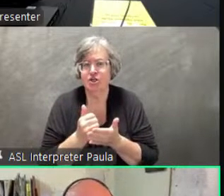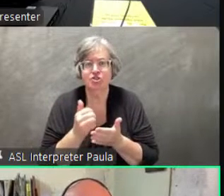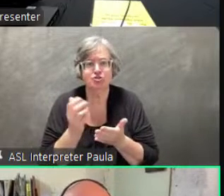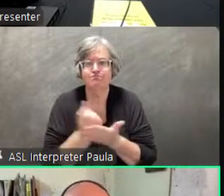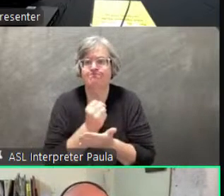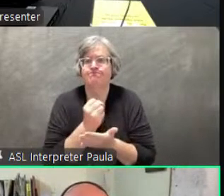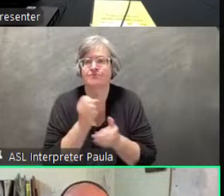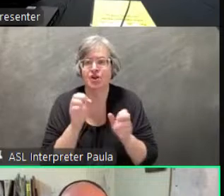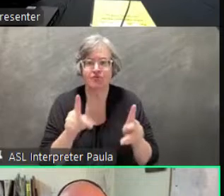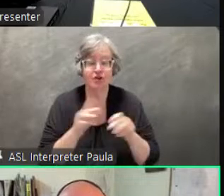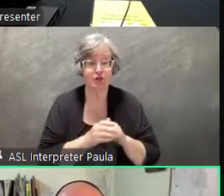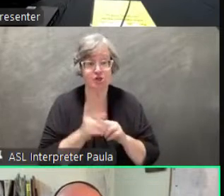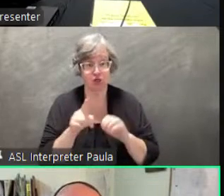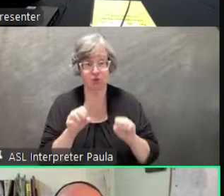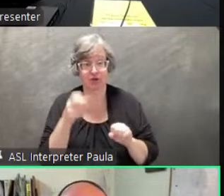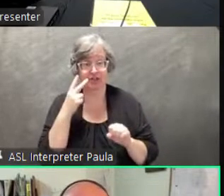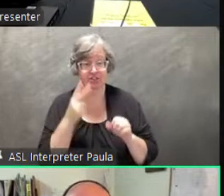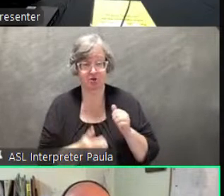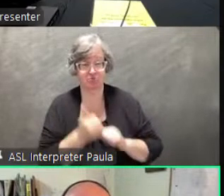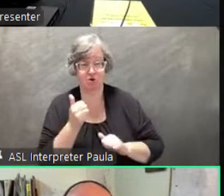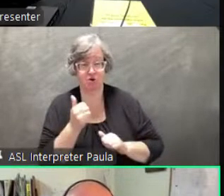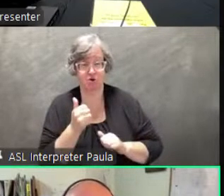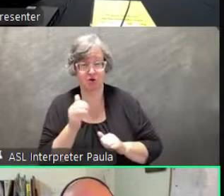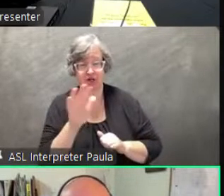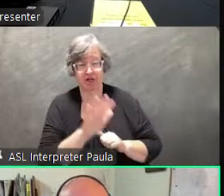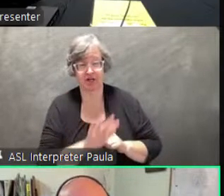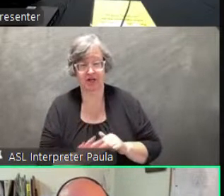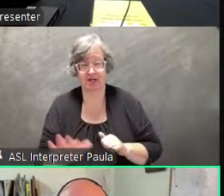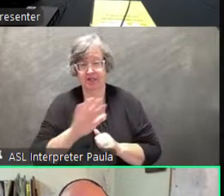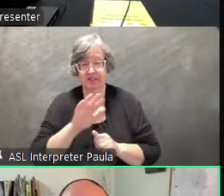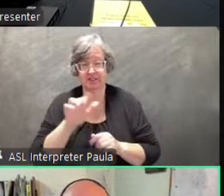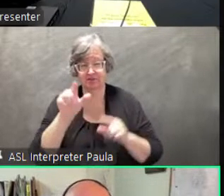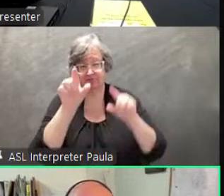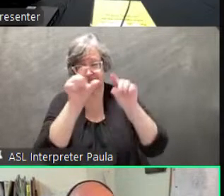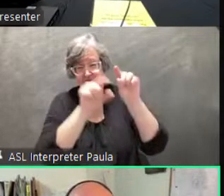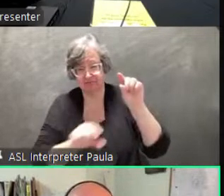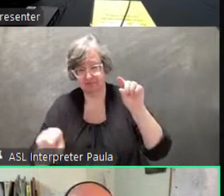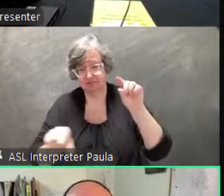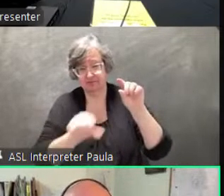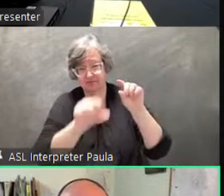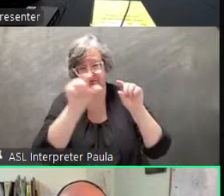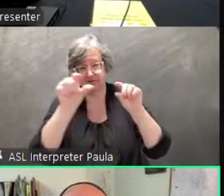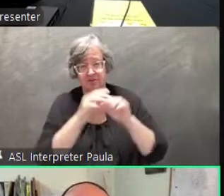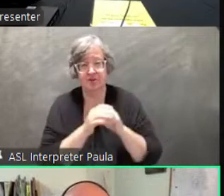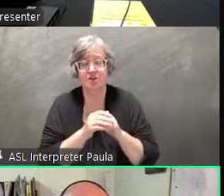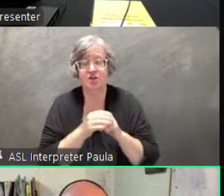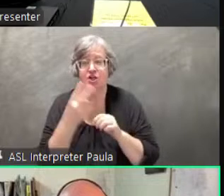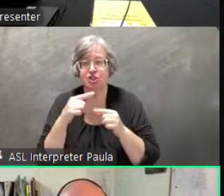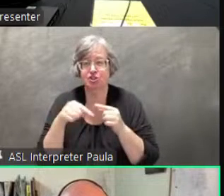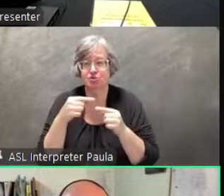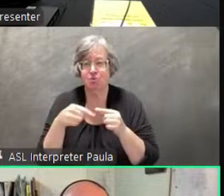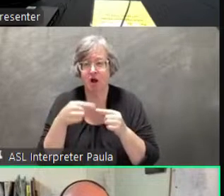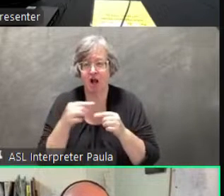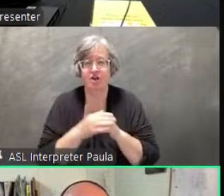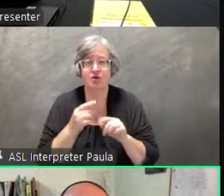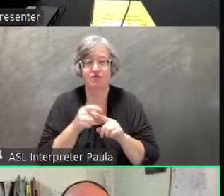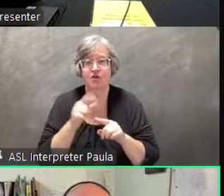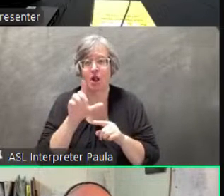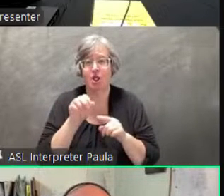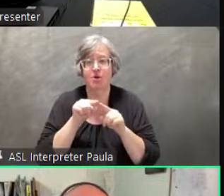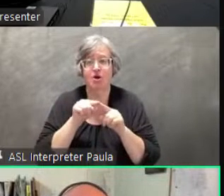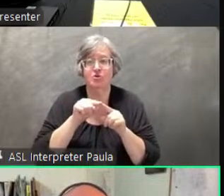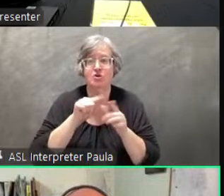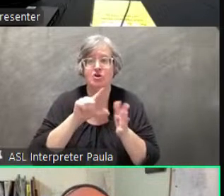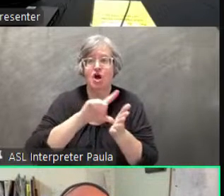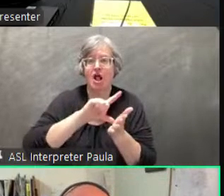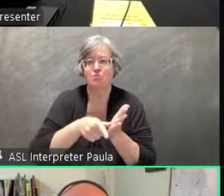opportunity? And as you can see, it's primarily in this sort of inner band that rank from about a 2-mile radius from the Loop out to about